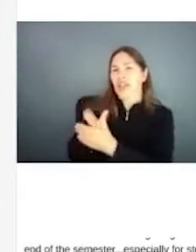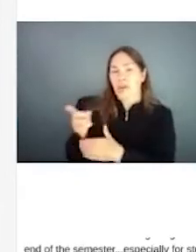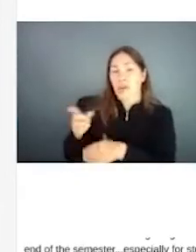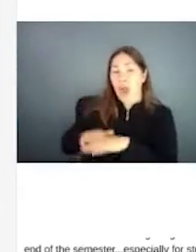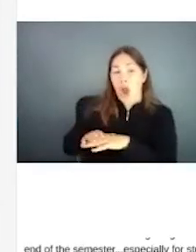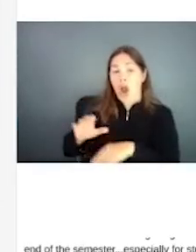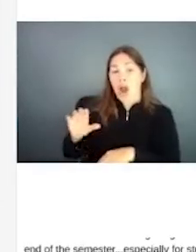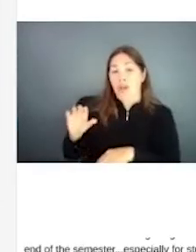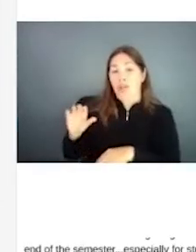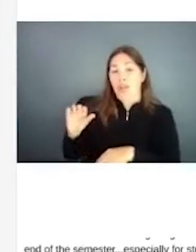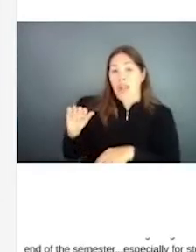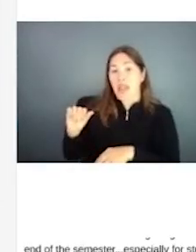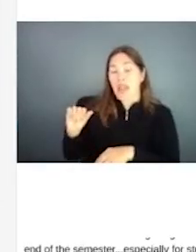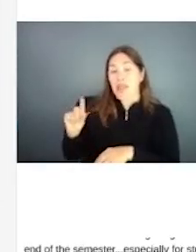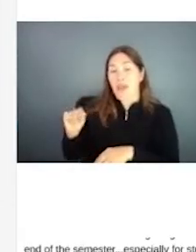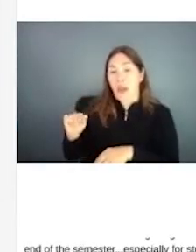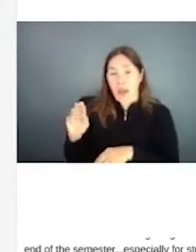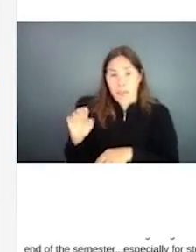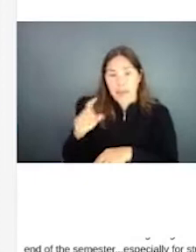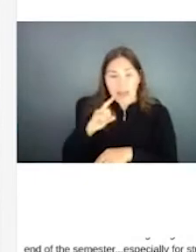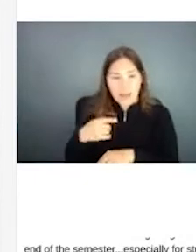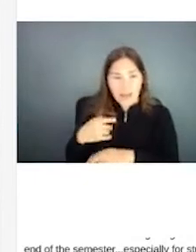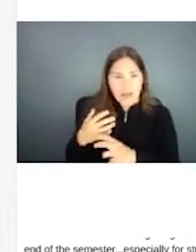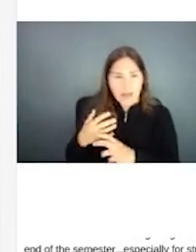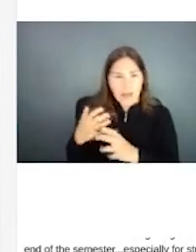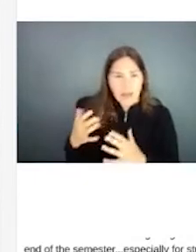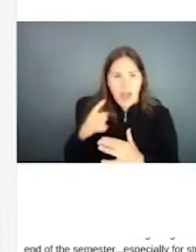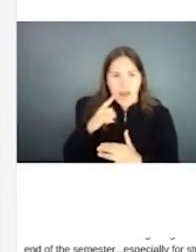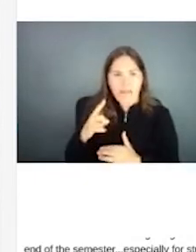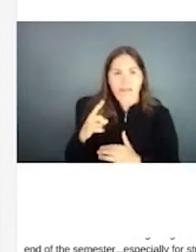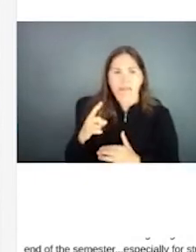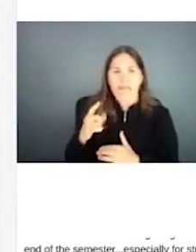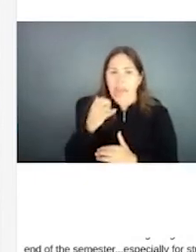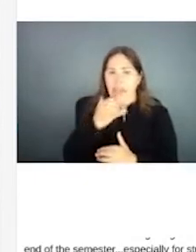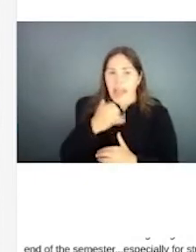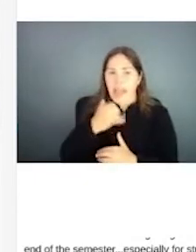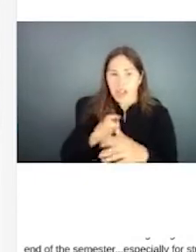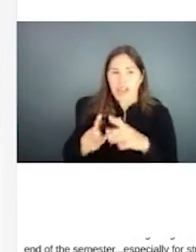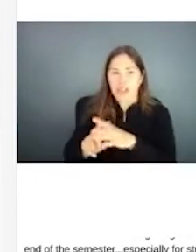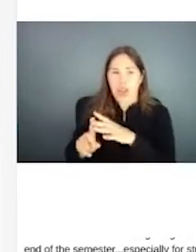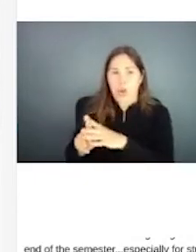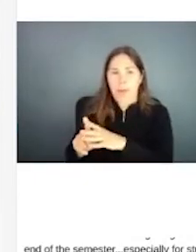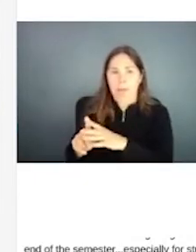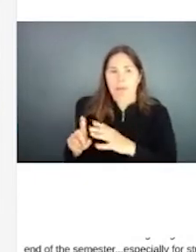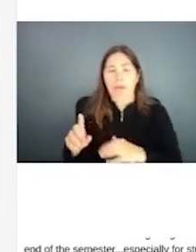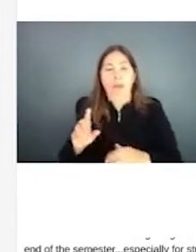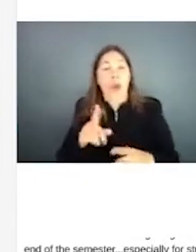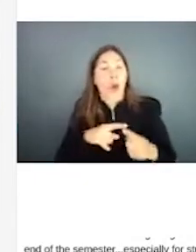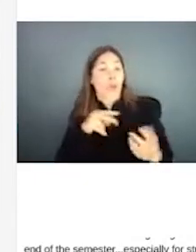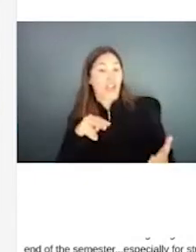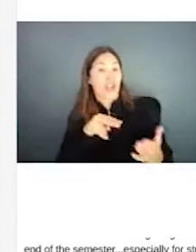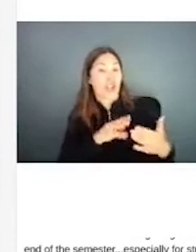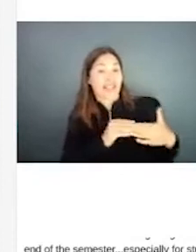Adobe Exchange curriculum, there's a lot of 404 errors now. Okay. You try to open stuff. And even when you look at the guides